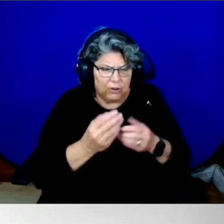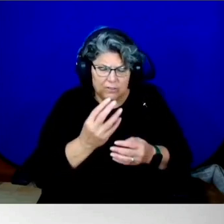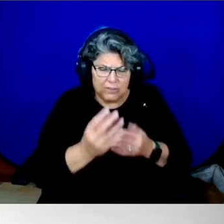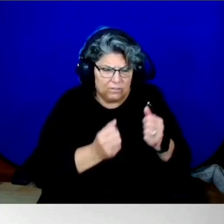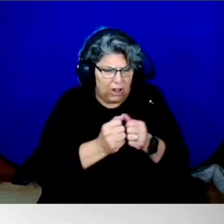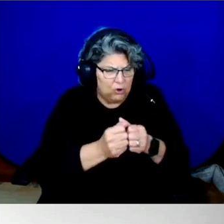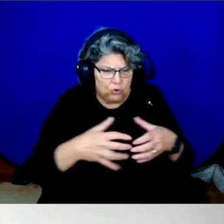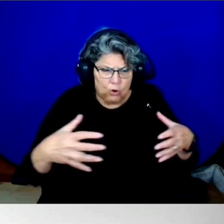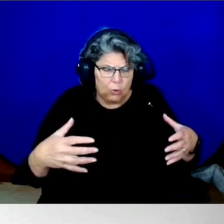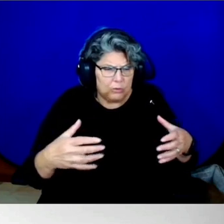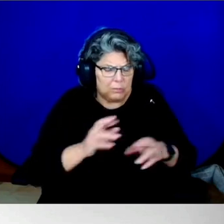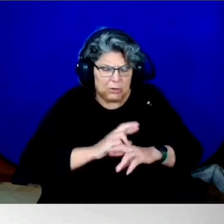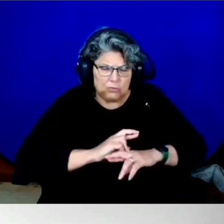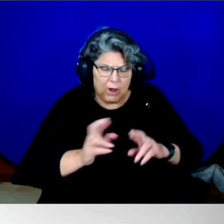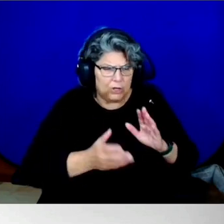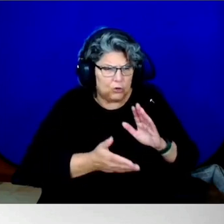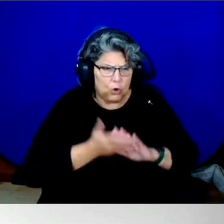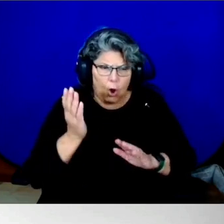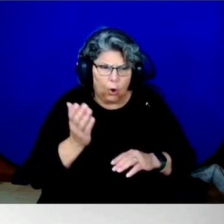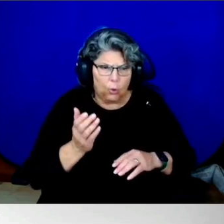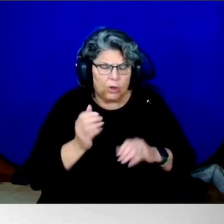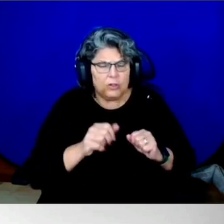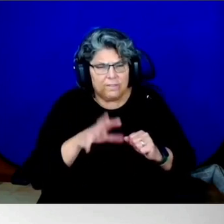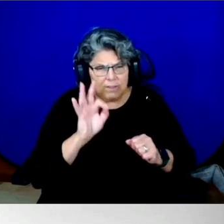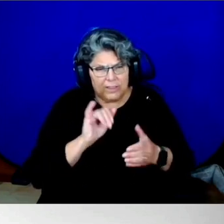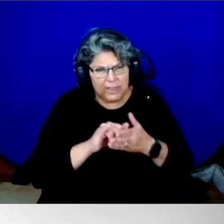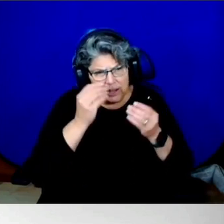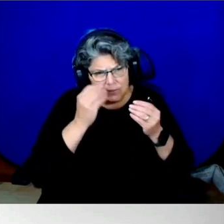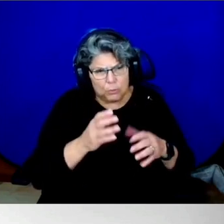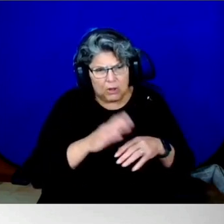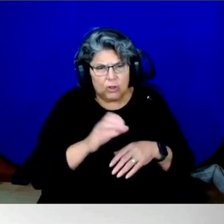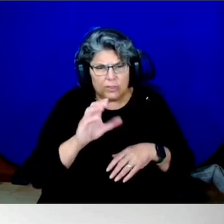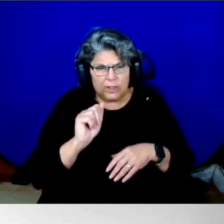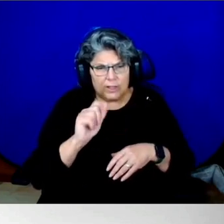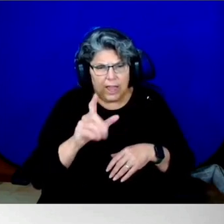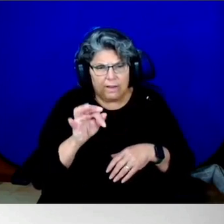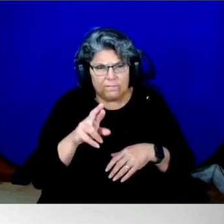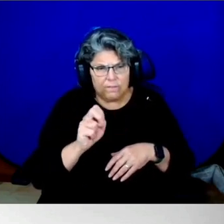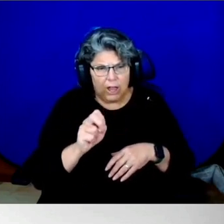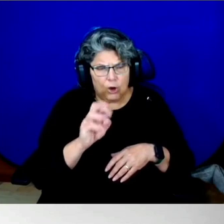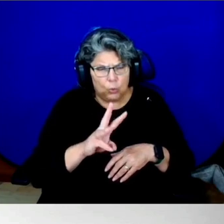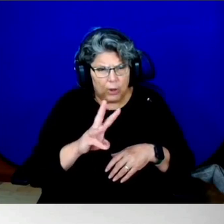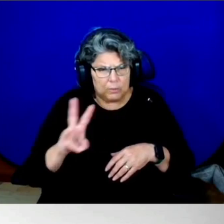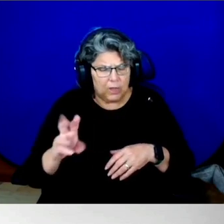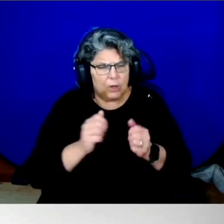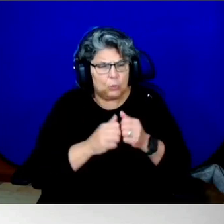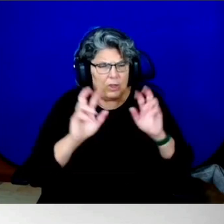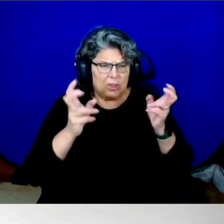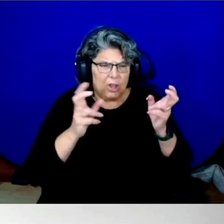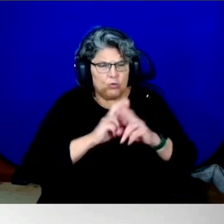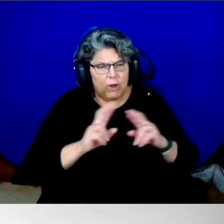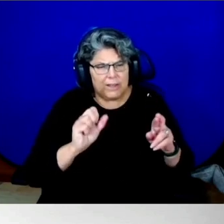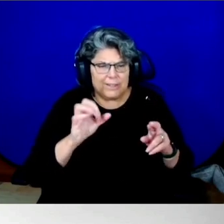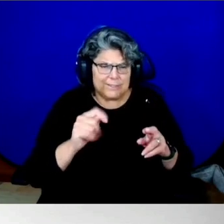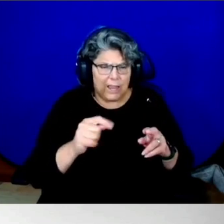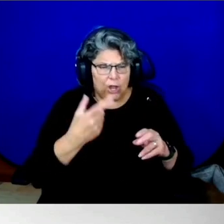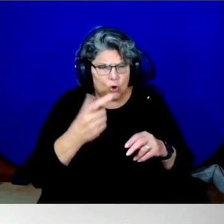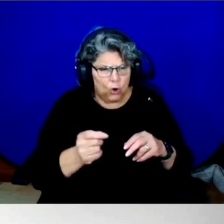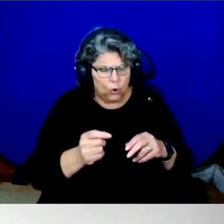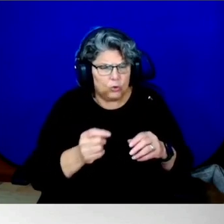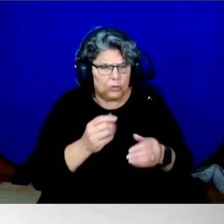to go. And you can find that information on CAL FIRE's website with the Ready, Set, Go program to prepare yourself to leave when needed.